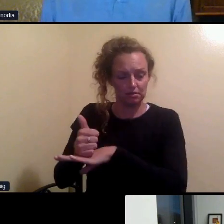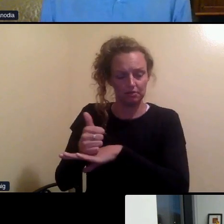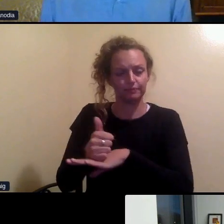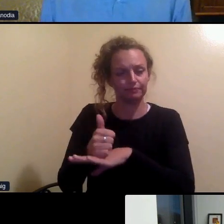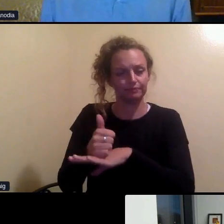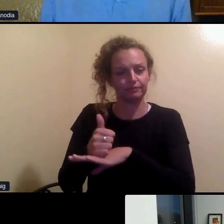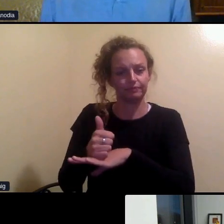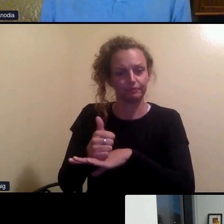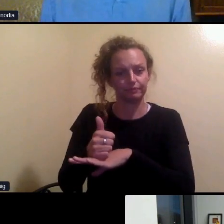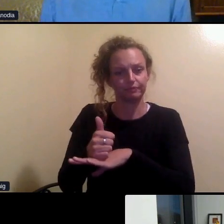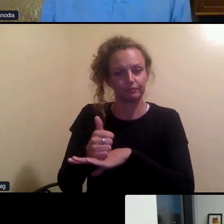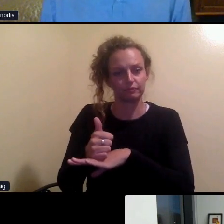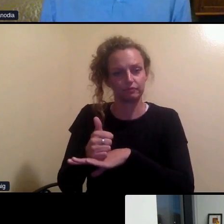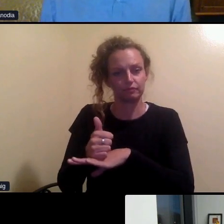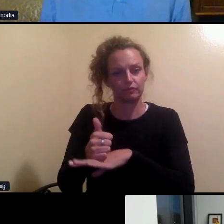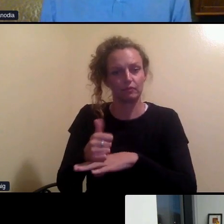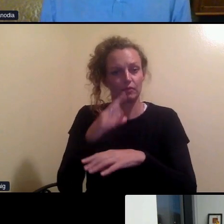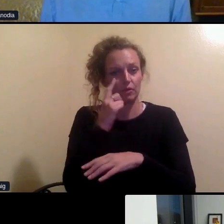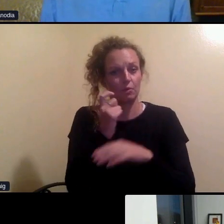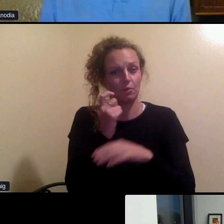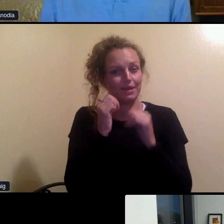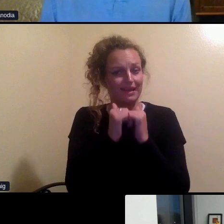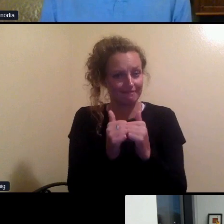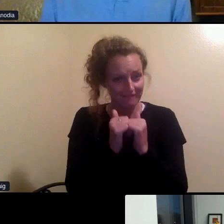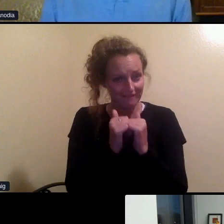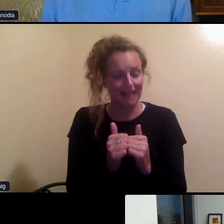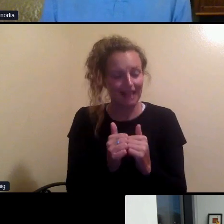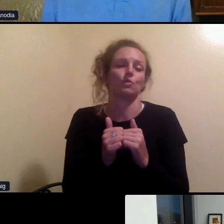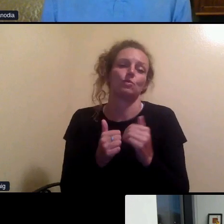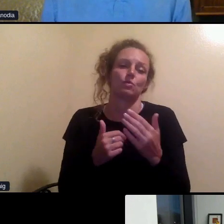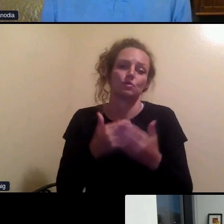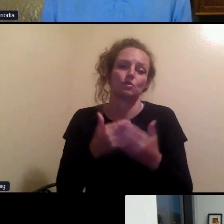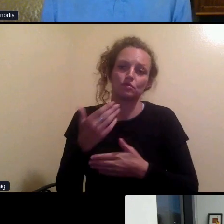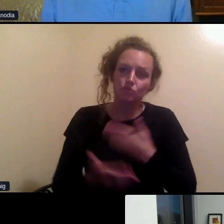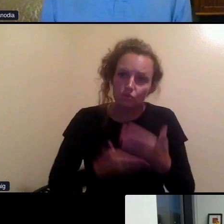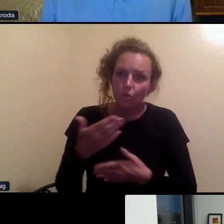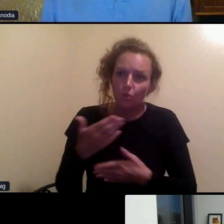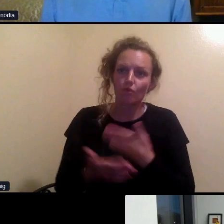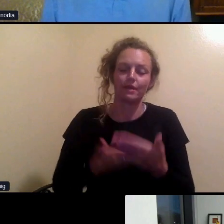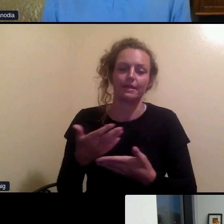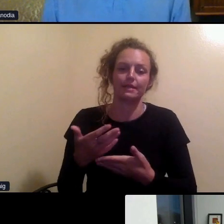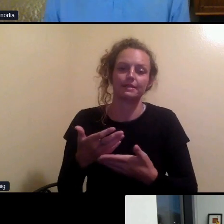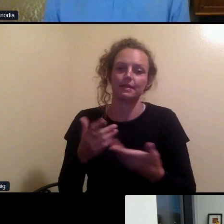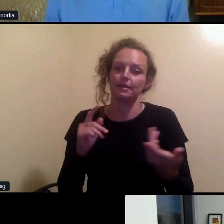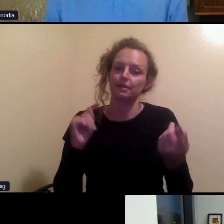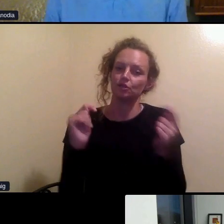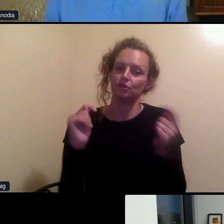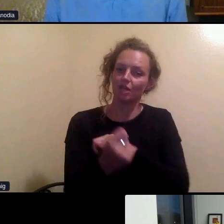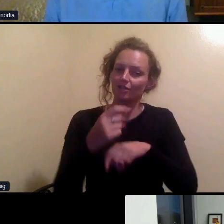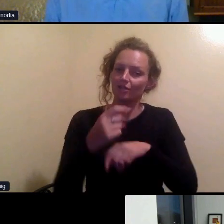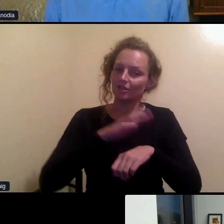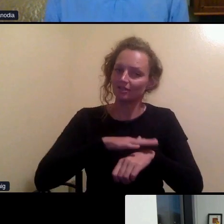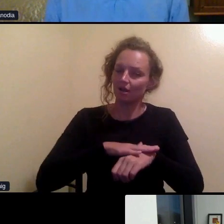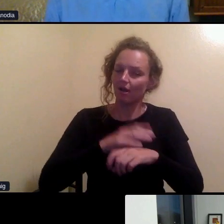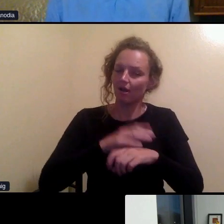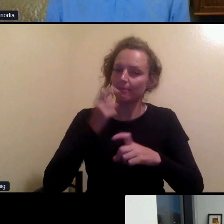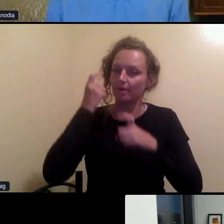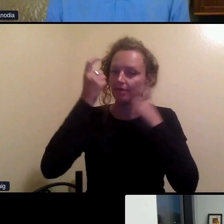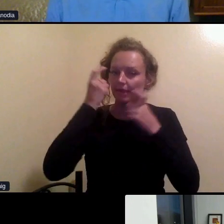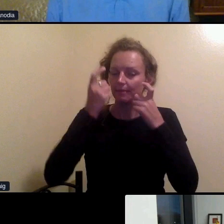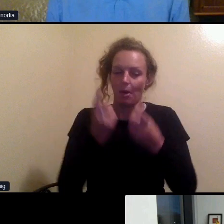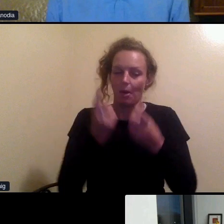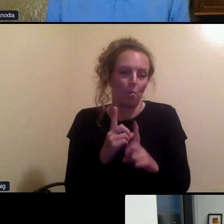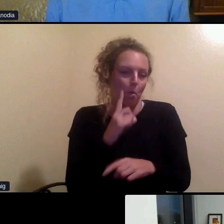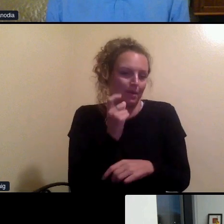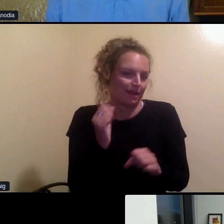creating value, not stories, and changing the time zone. Try thinking about what you can do tomorrow and how you can affect